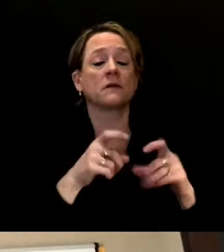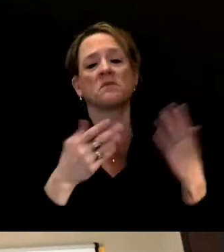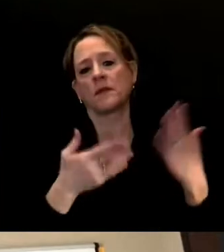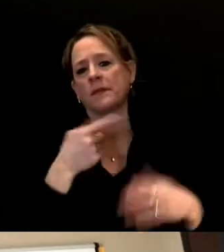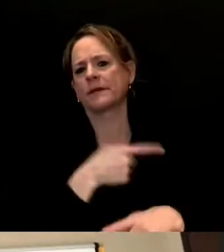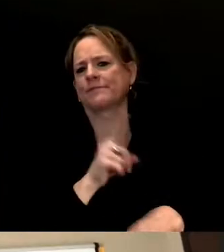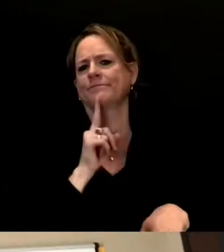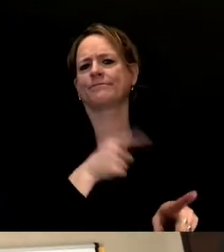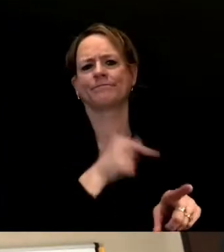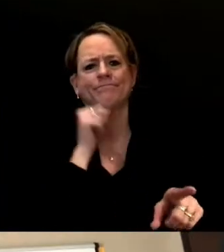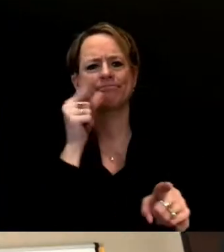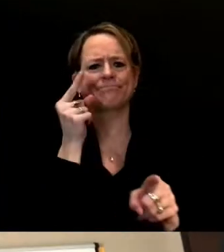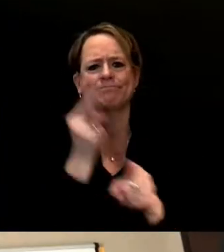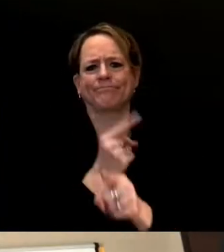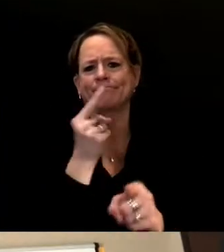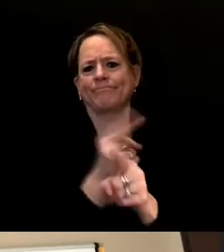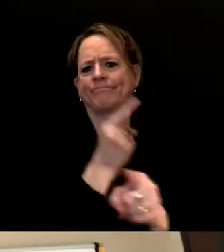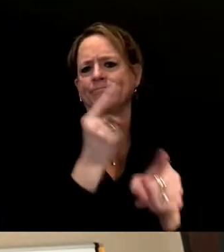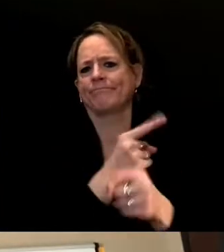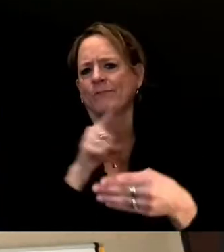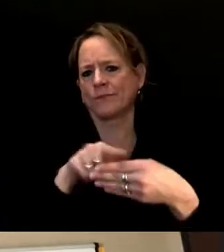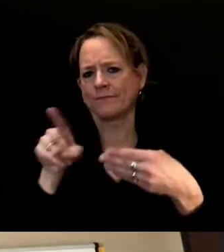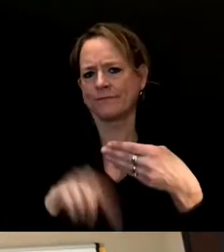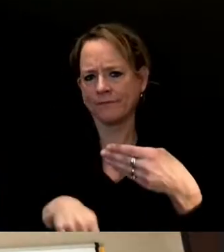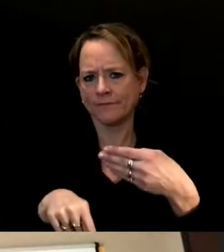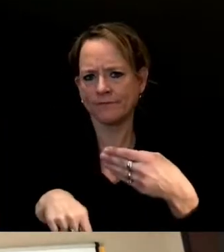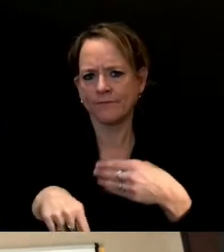both antigen and PCR tests available in a lot